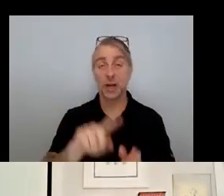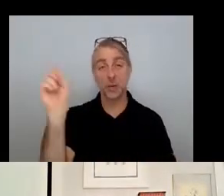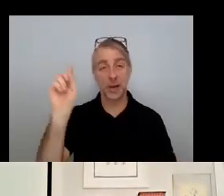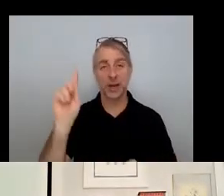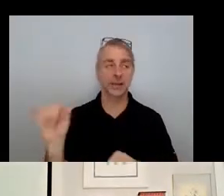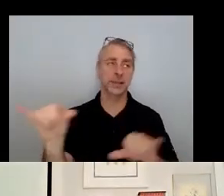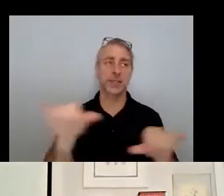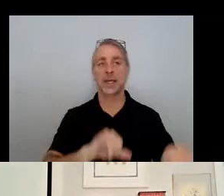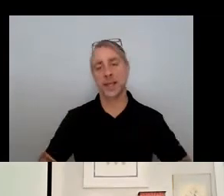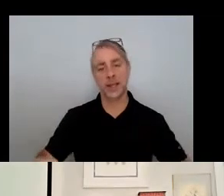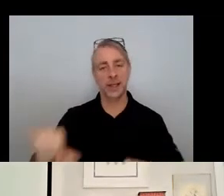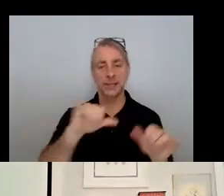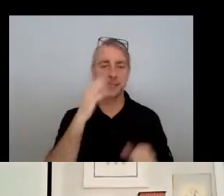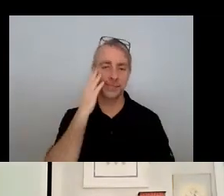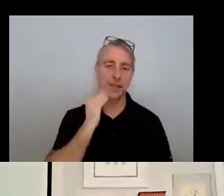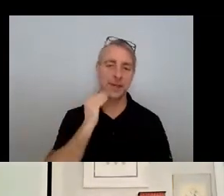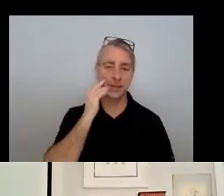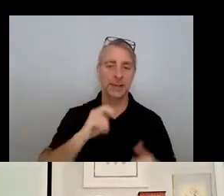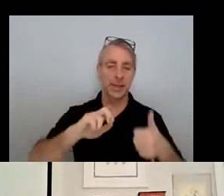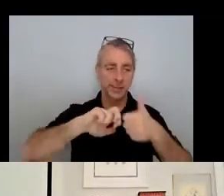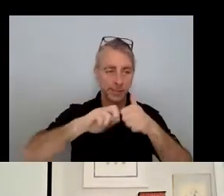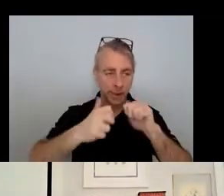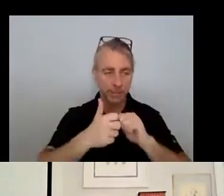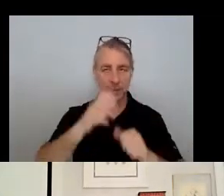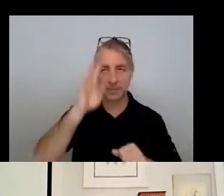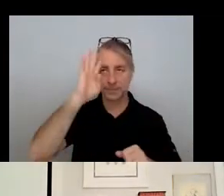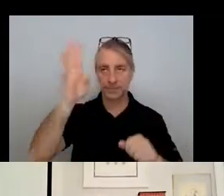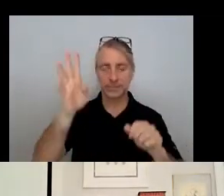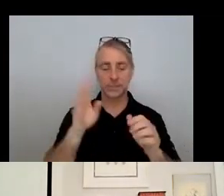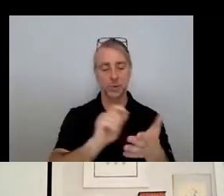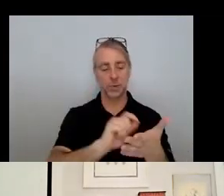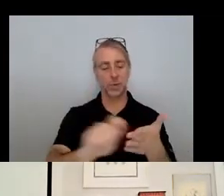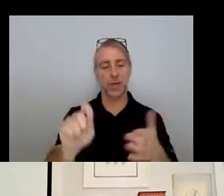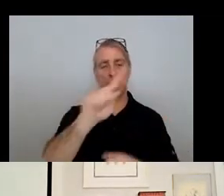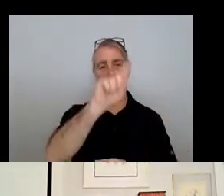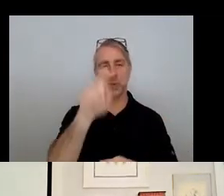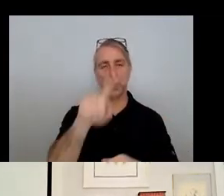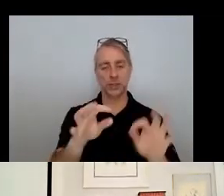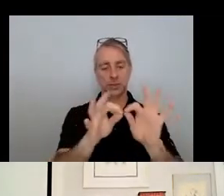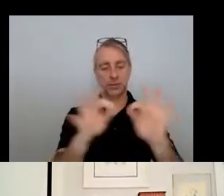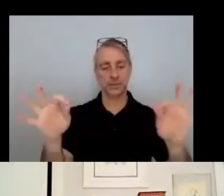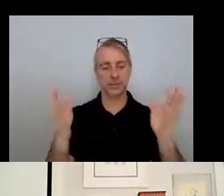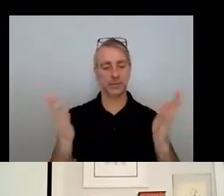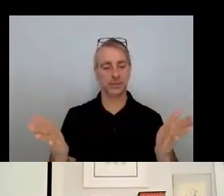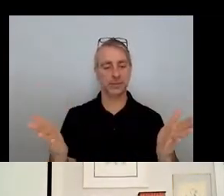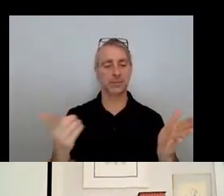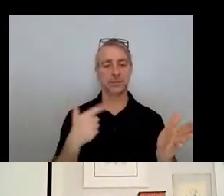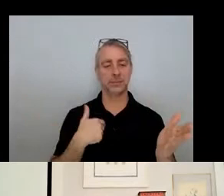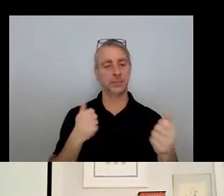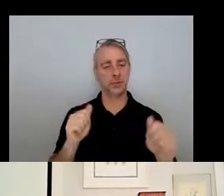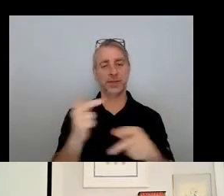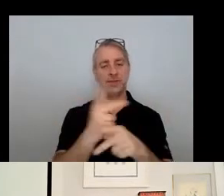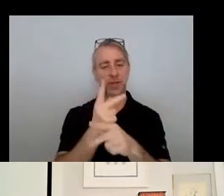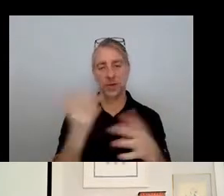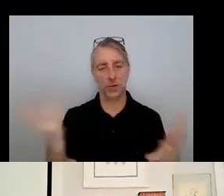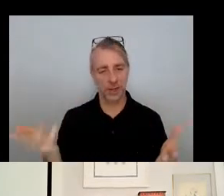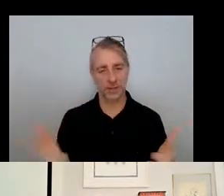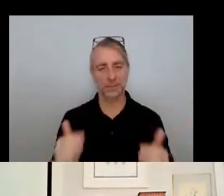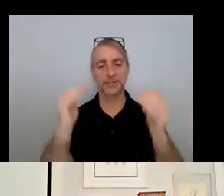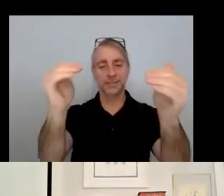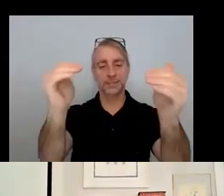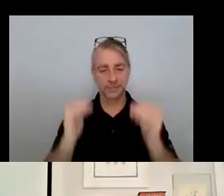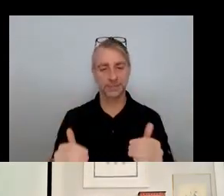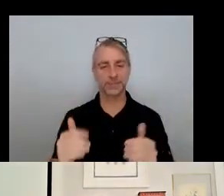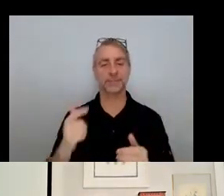with formulating a question for a systematic review and meta-analysis. Our second stage is then searching